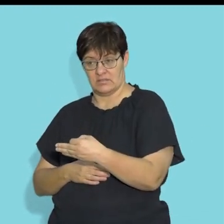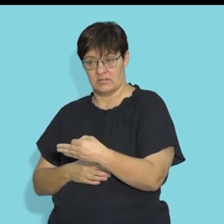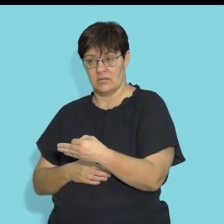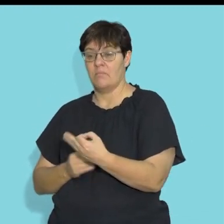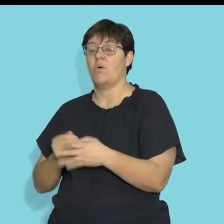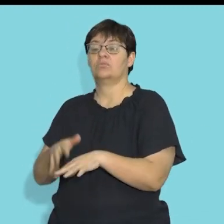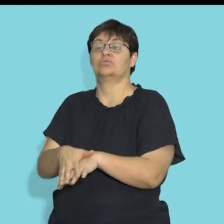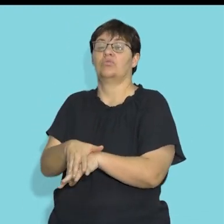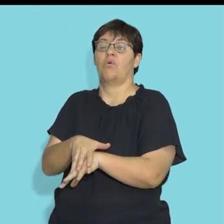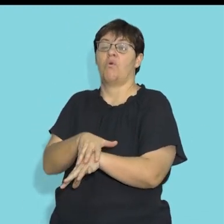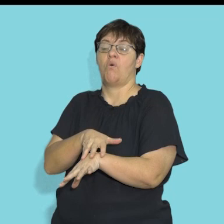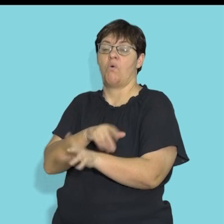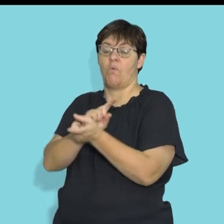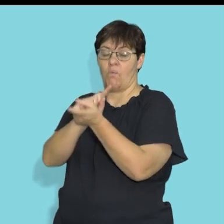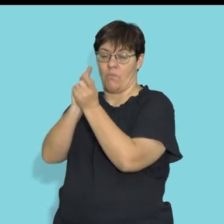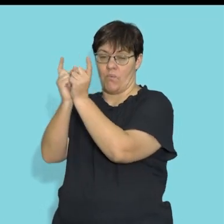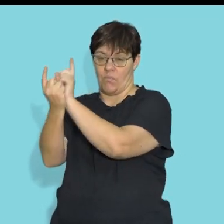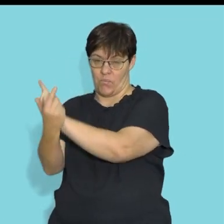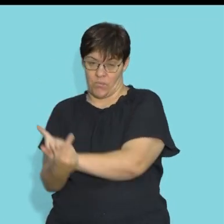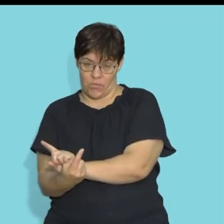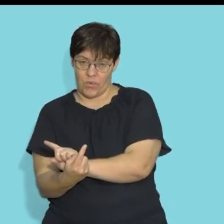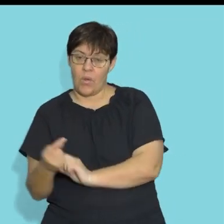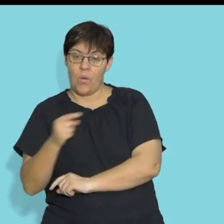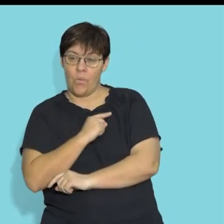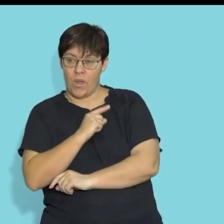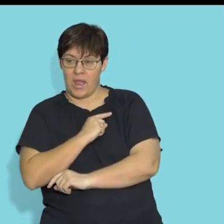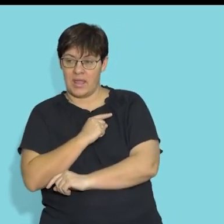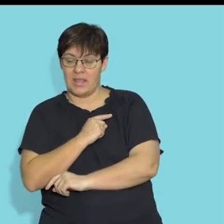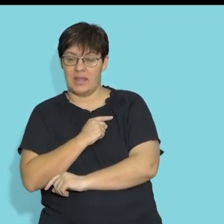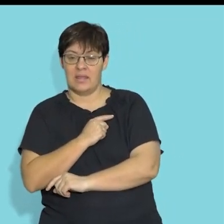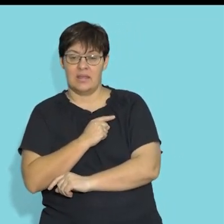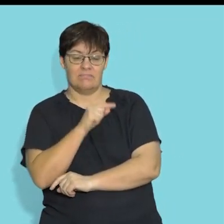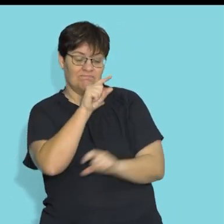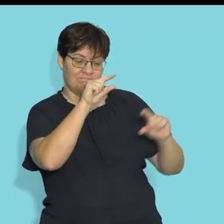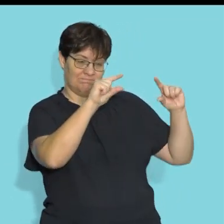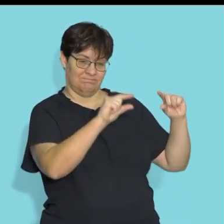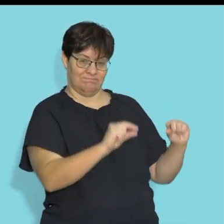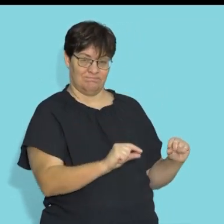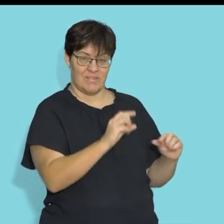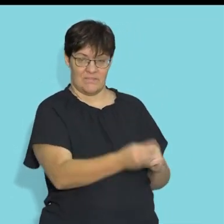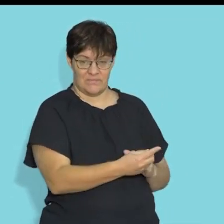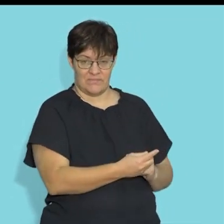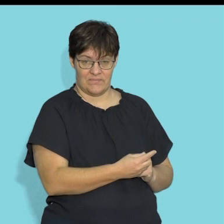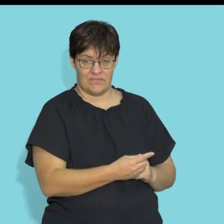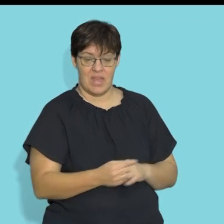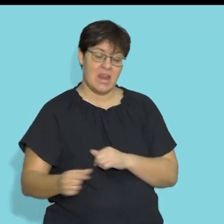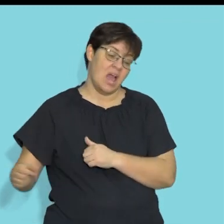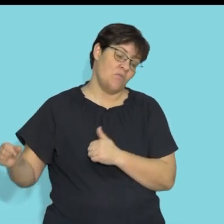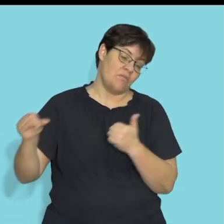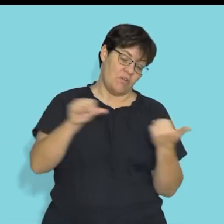actually slows down because of this decrease. And the reverse